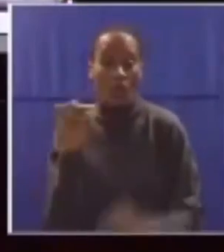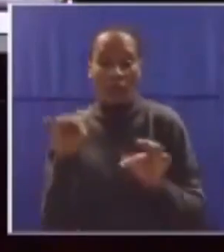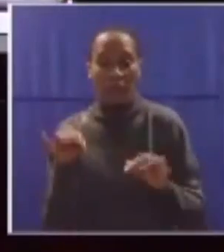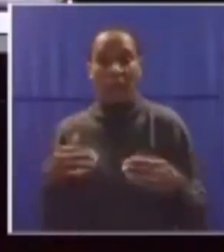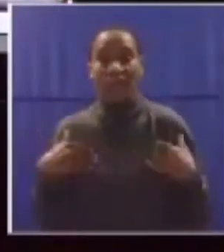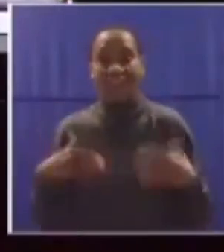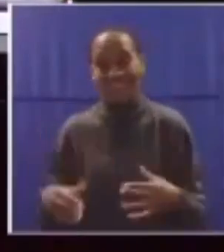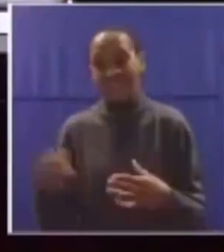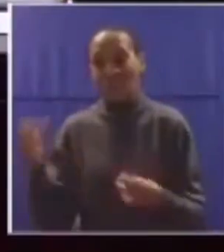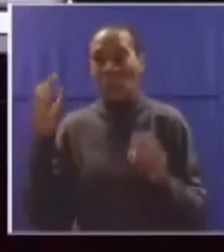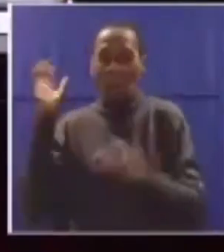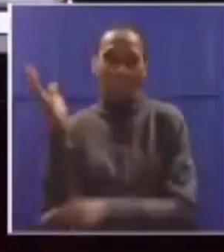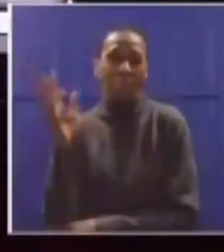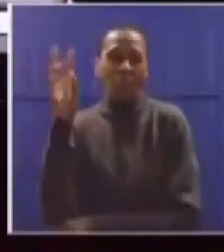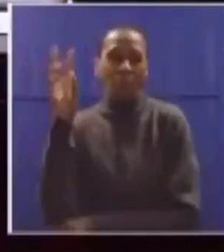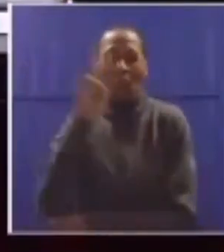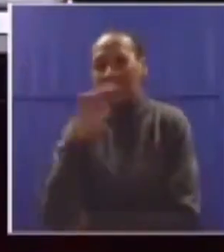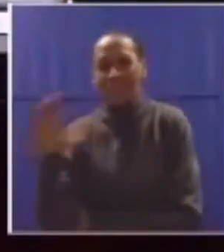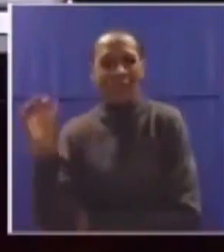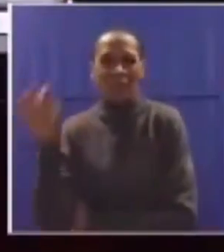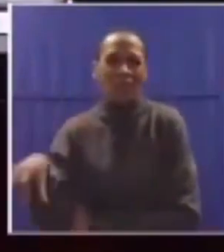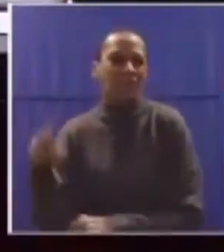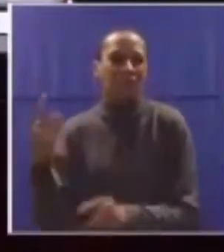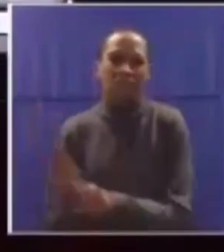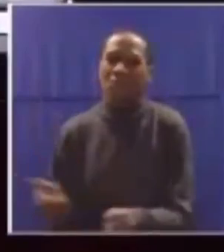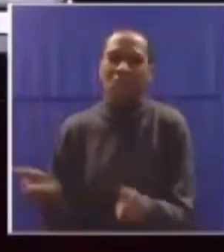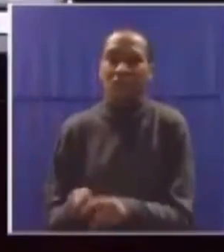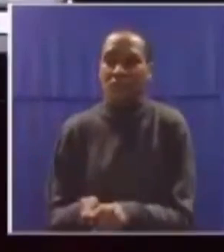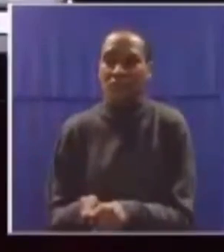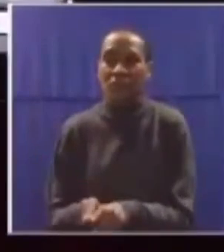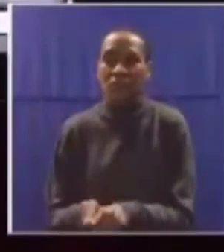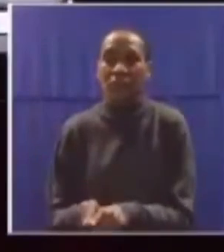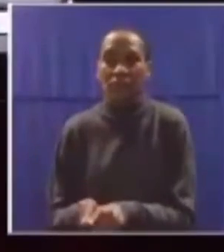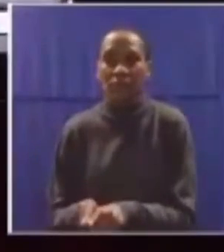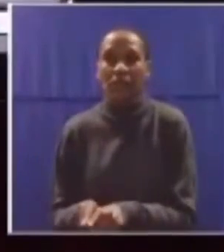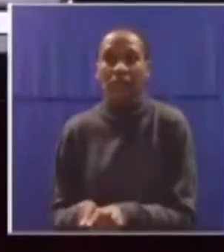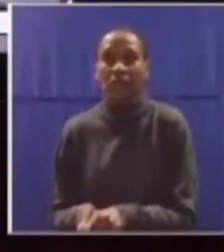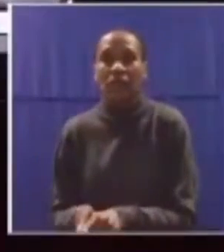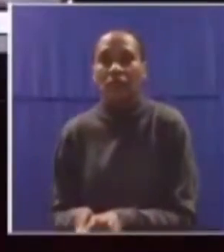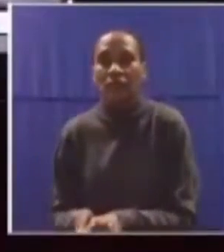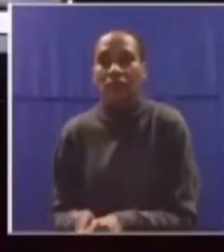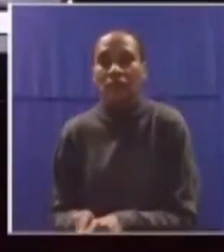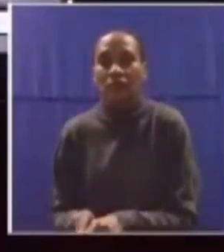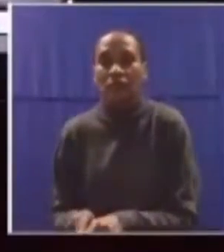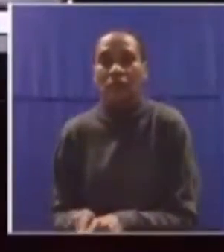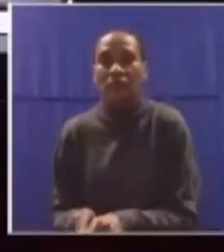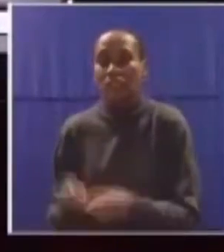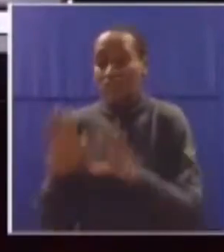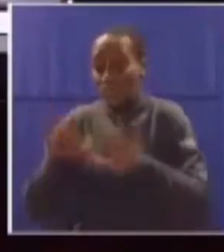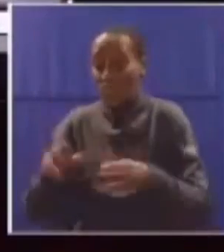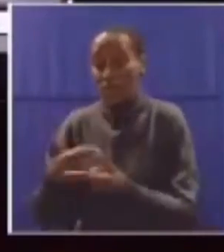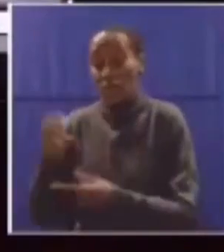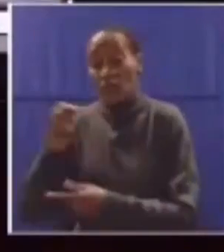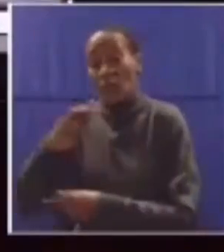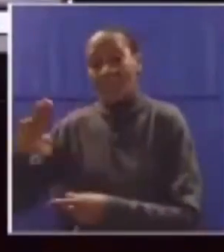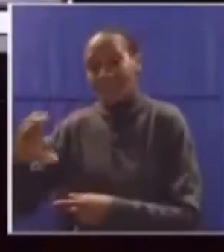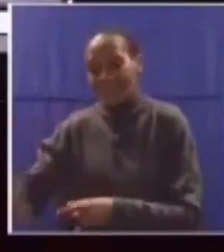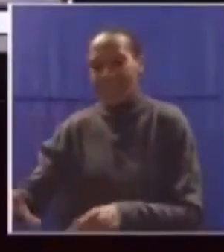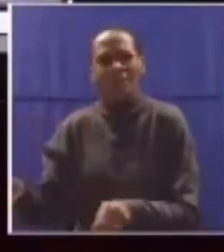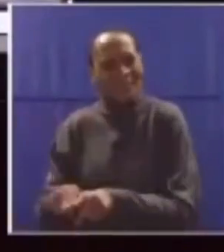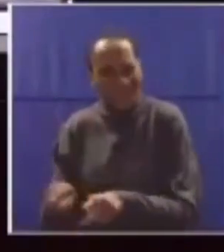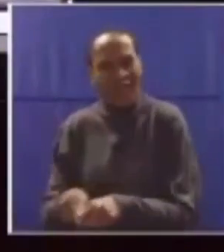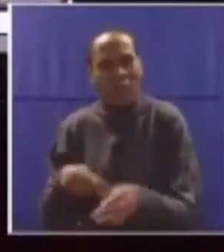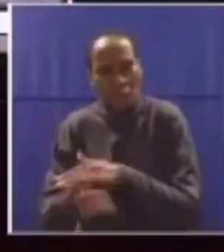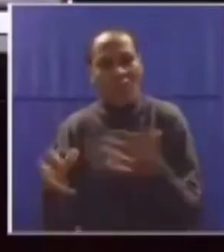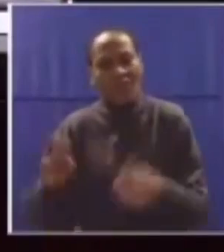jumping Western Cape children are South African children. So we are not going to be alienated from them as if Western